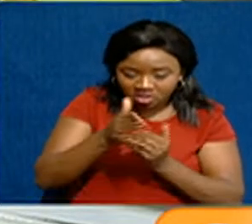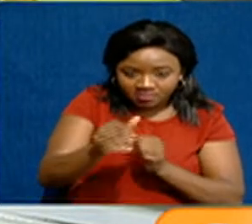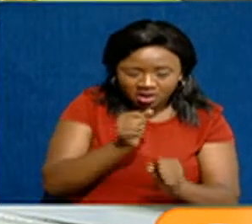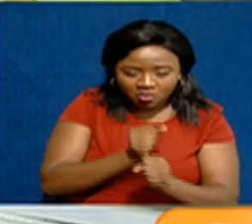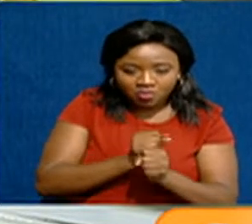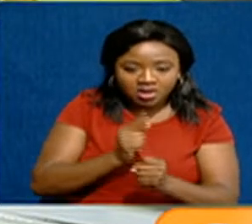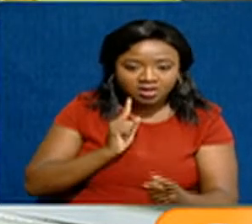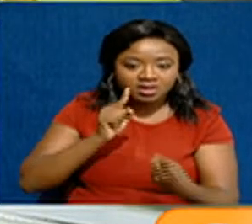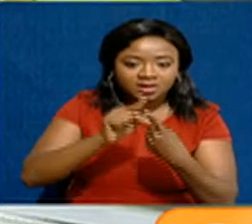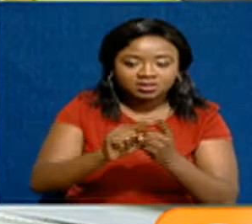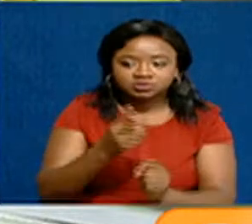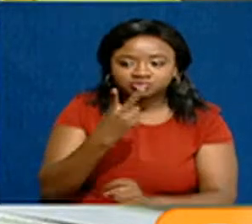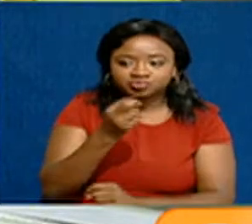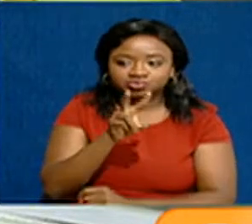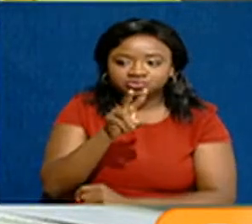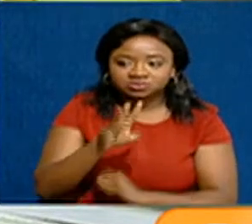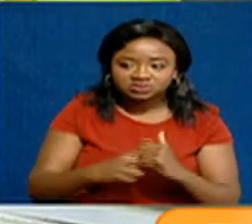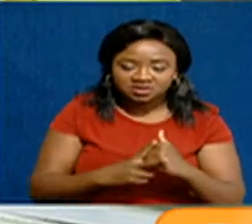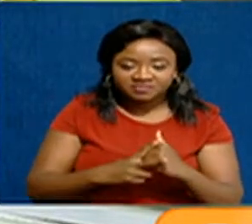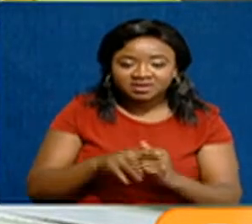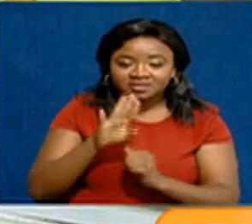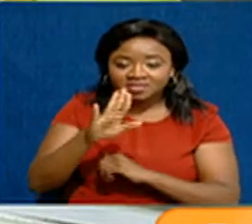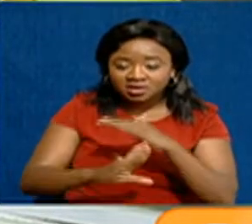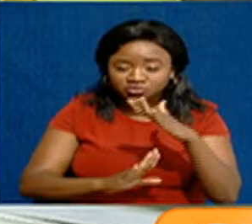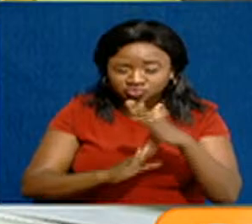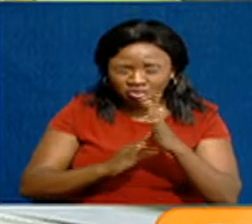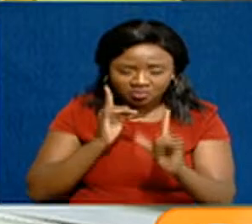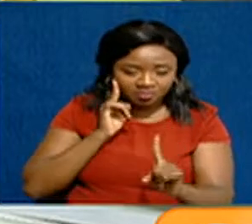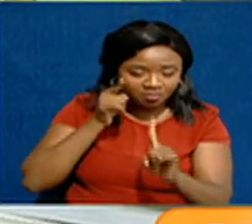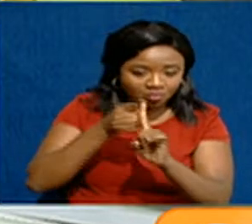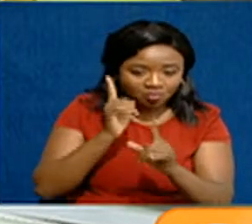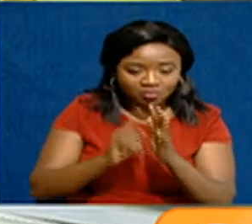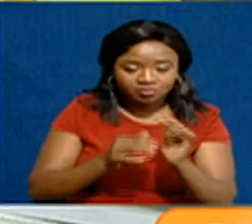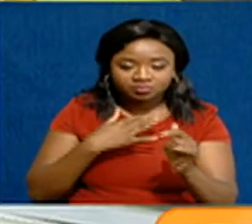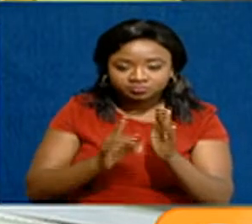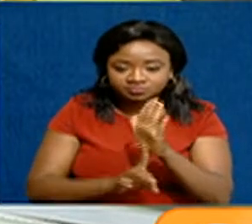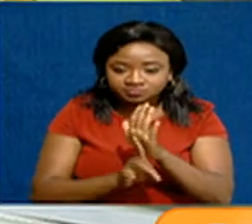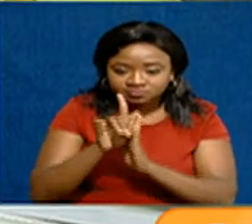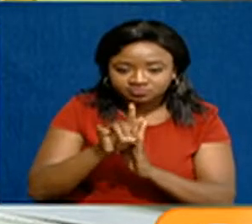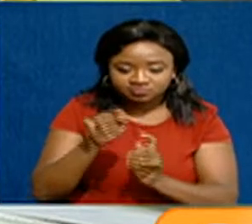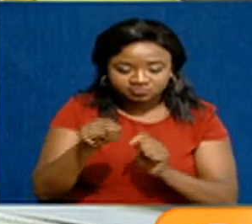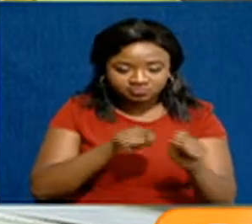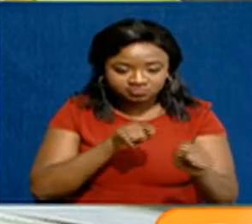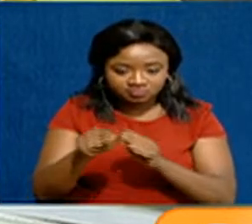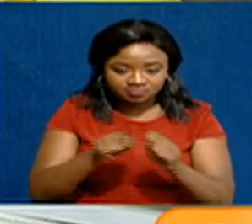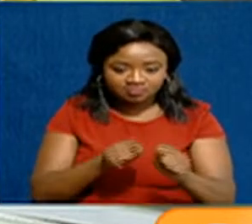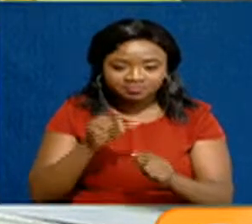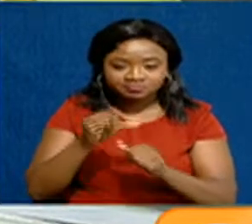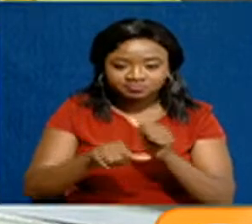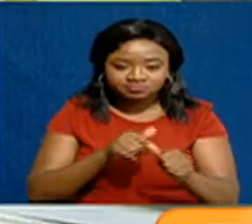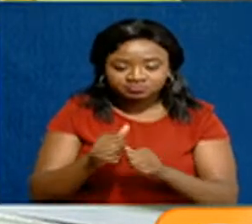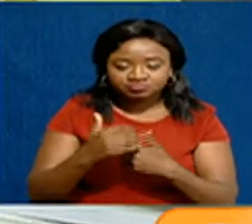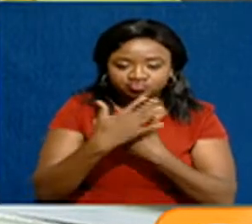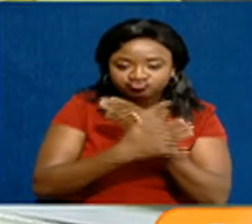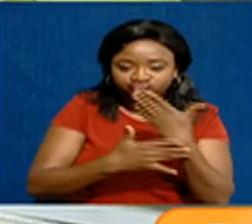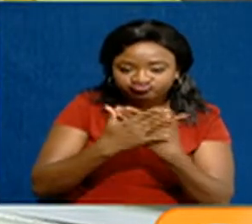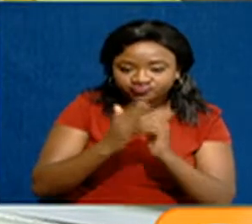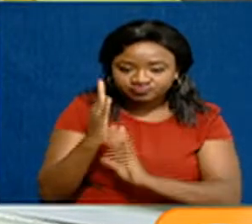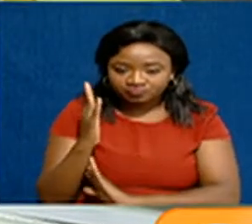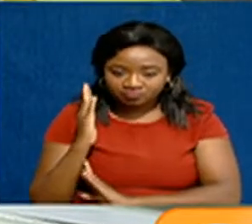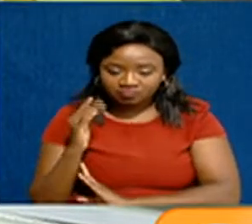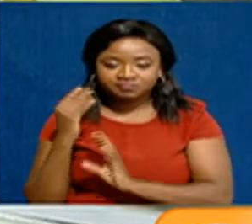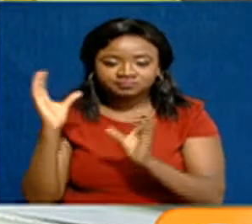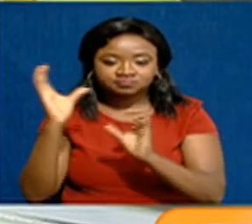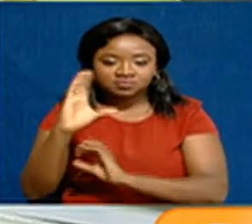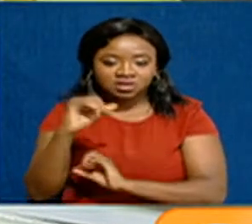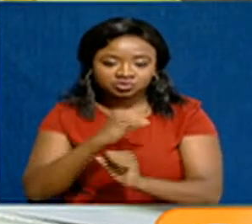Top on the regulator's priorities is the development of regulations around cybersecurity and consumer protection. We